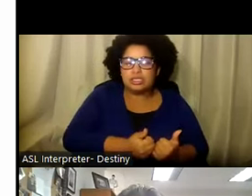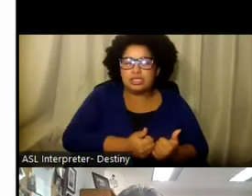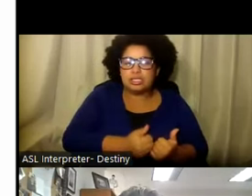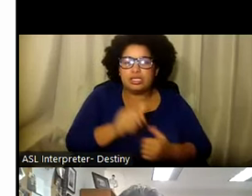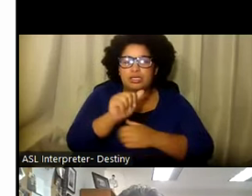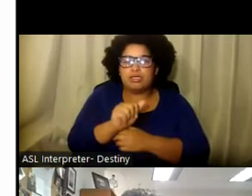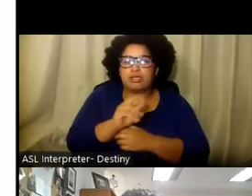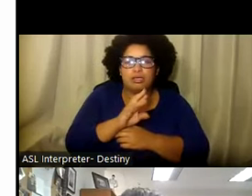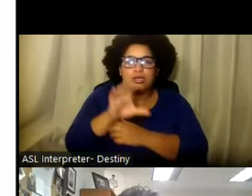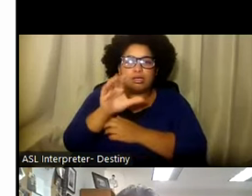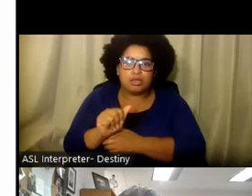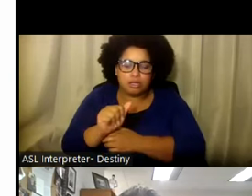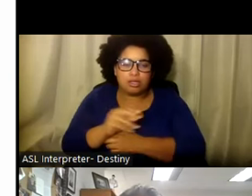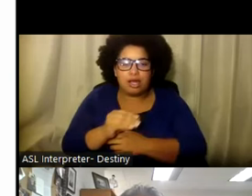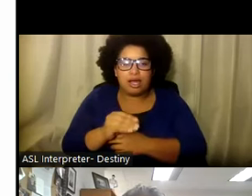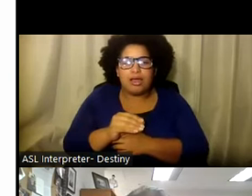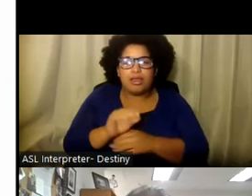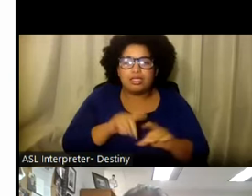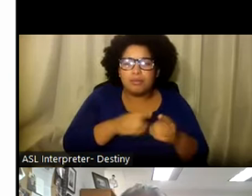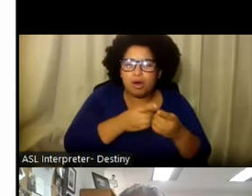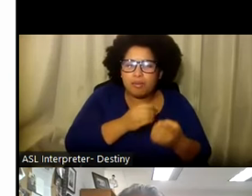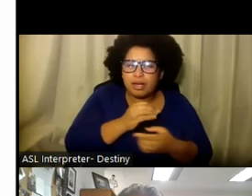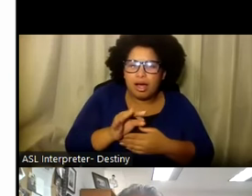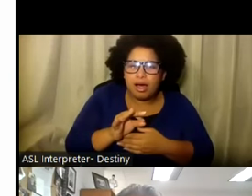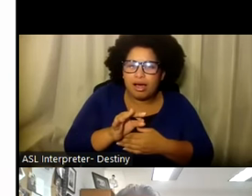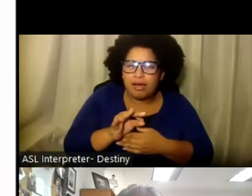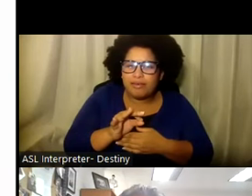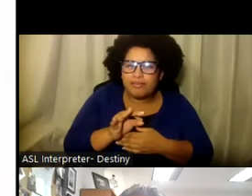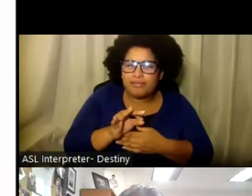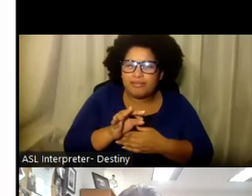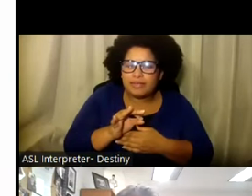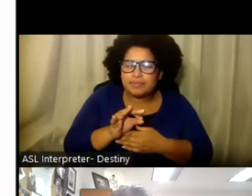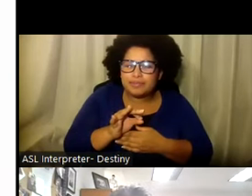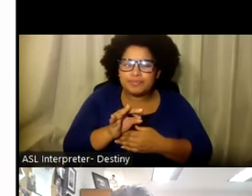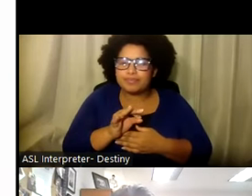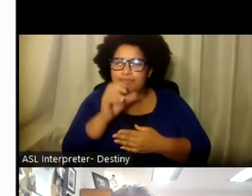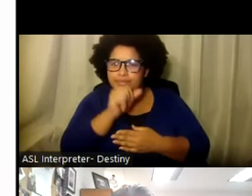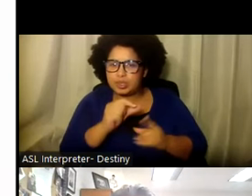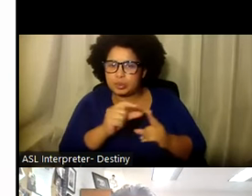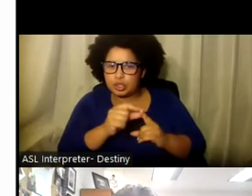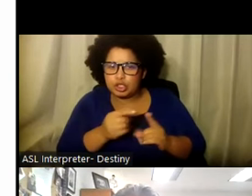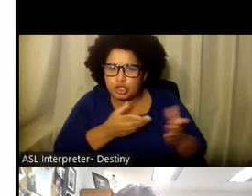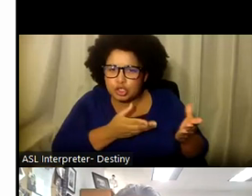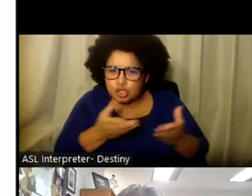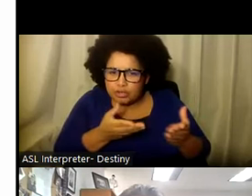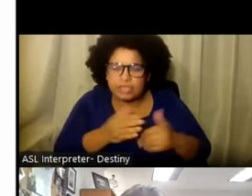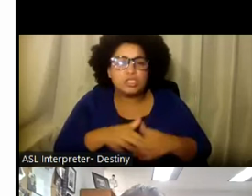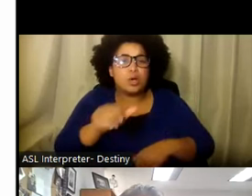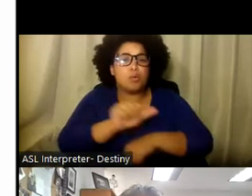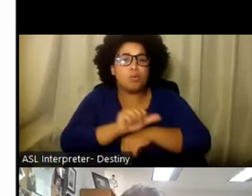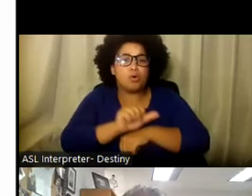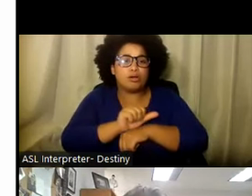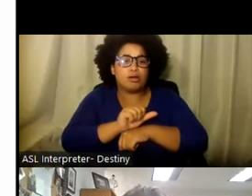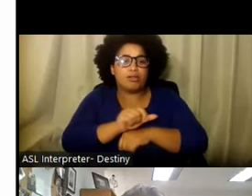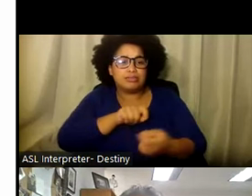and the Department of Developmental Services have been working very close on this initiative for some time. They're